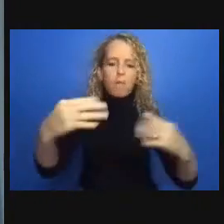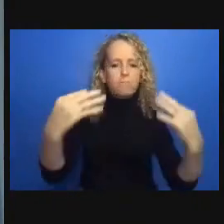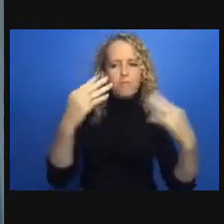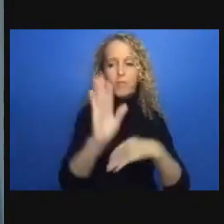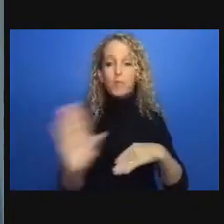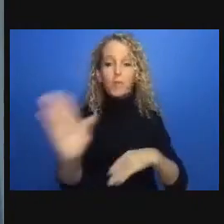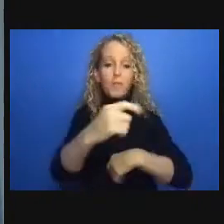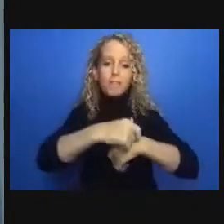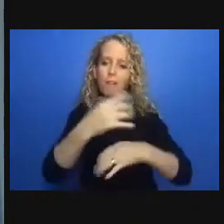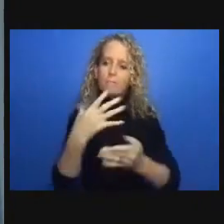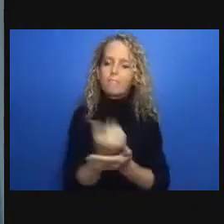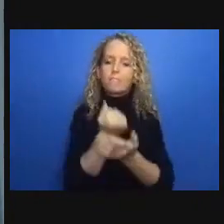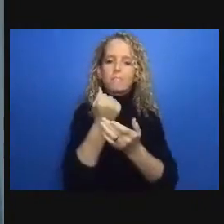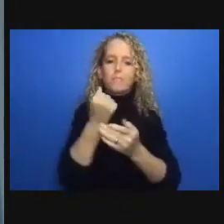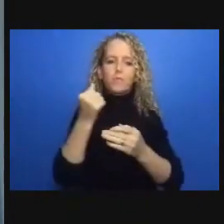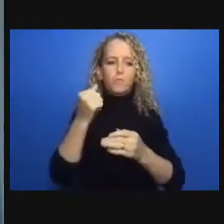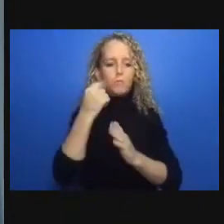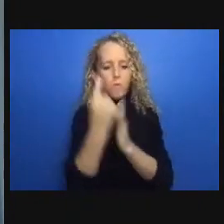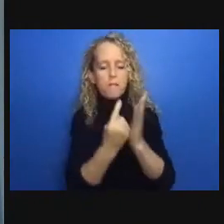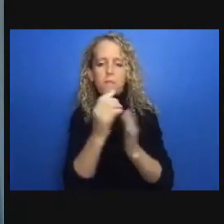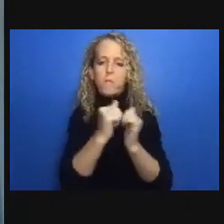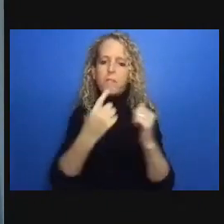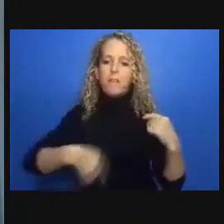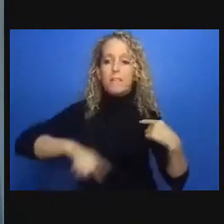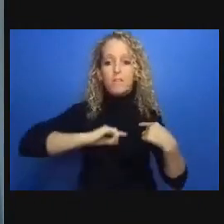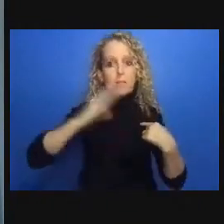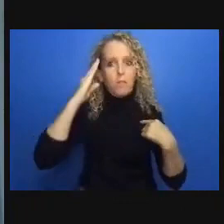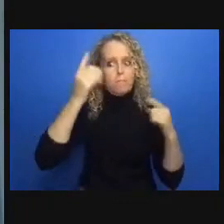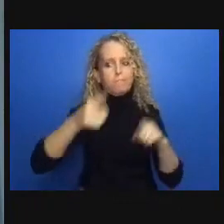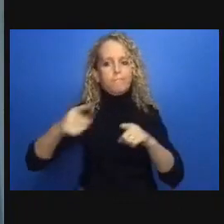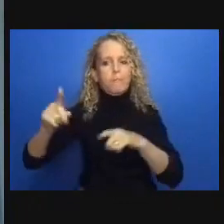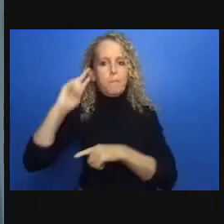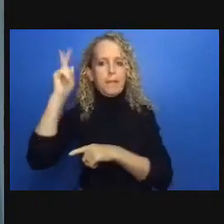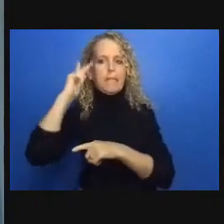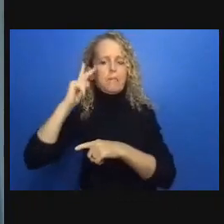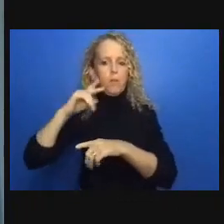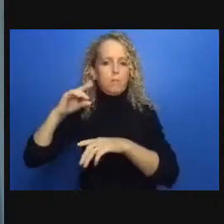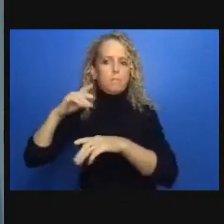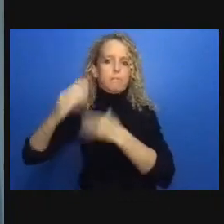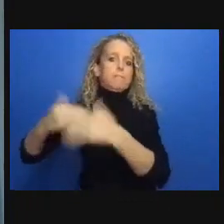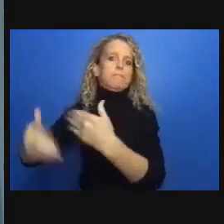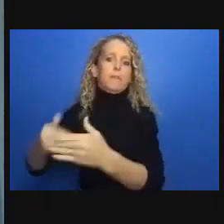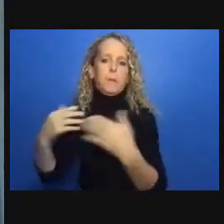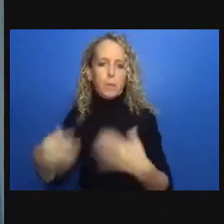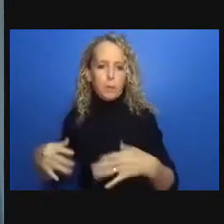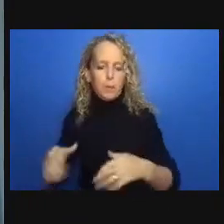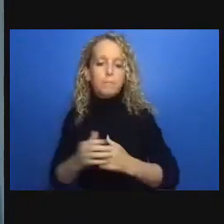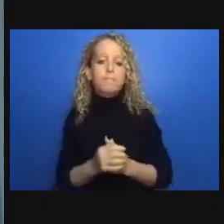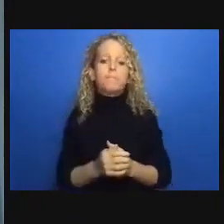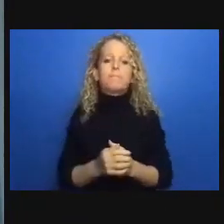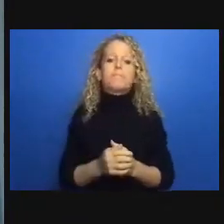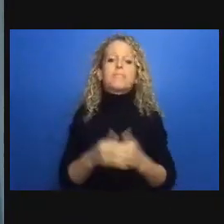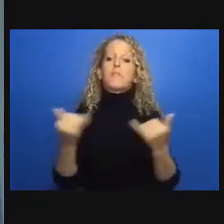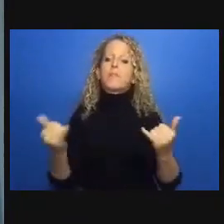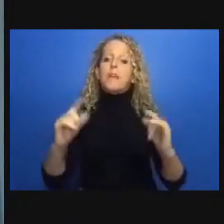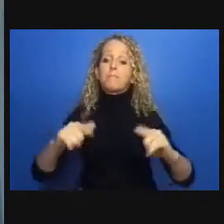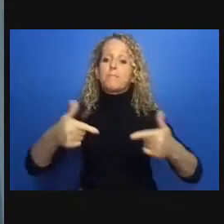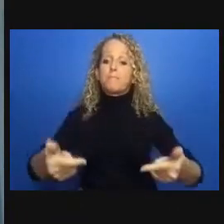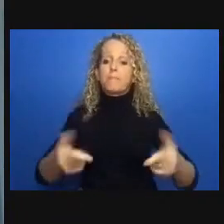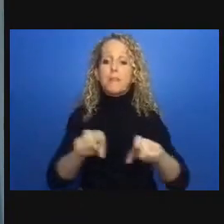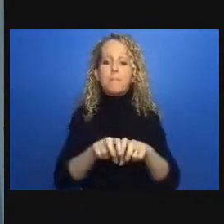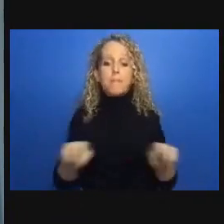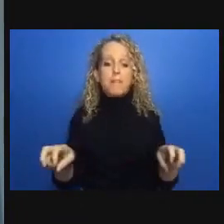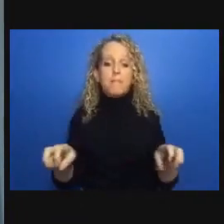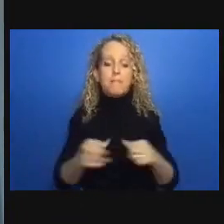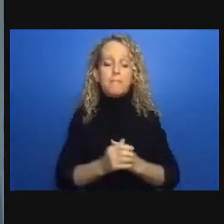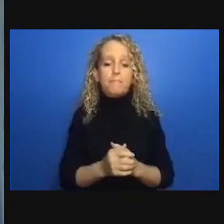the time to spend this hour with us. So we're very happy to have you. So thank you so much for that. I'm going to turn it over to the panel now so that we can get into